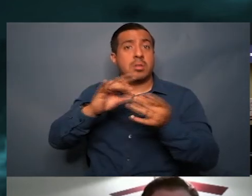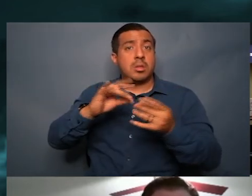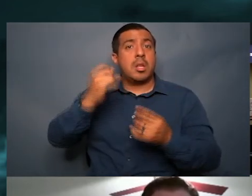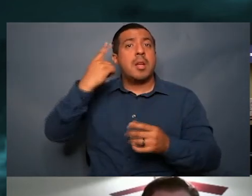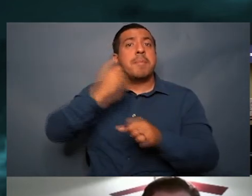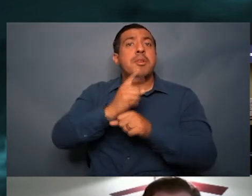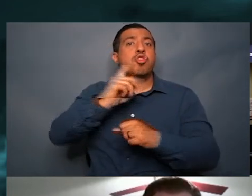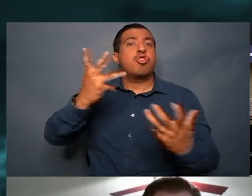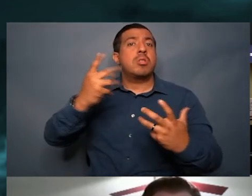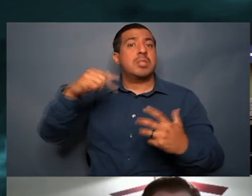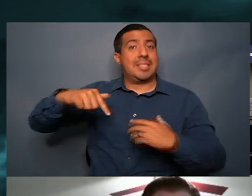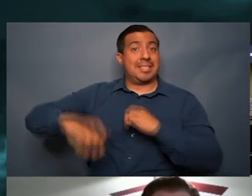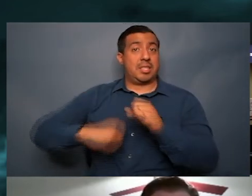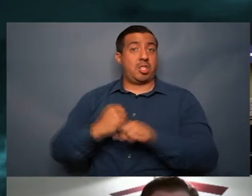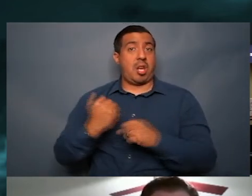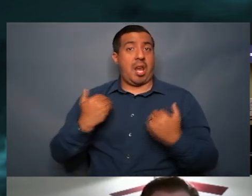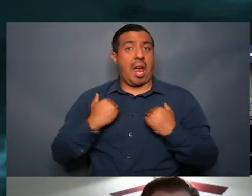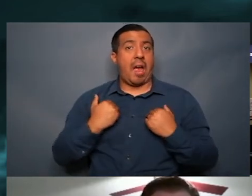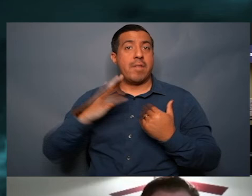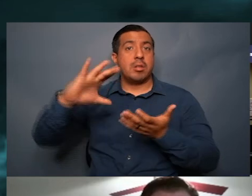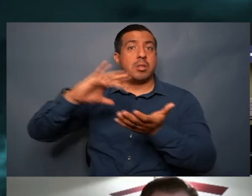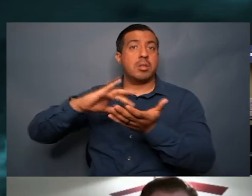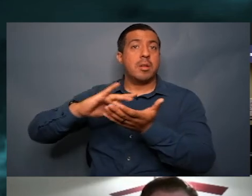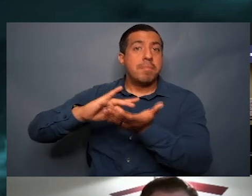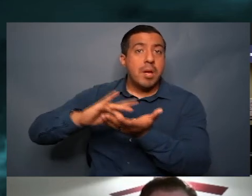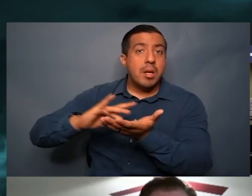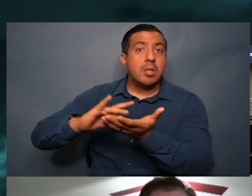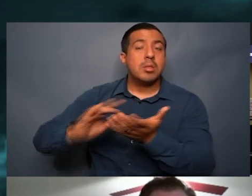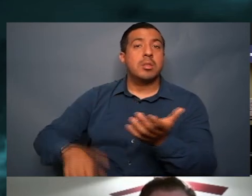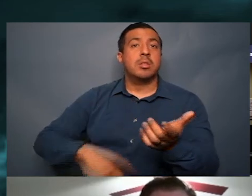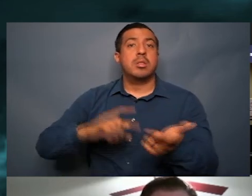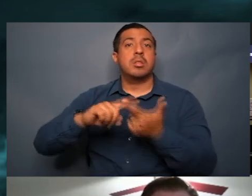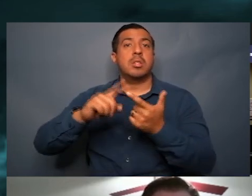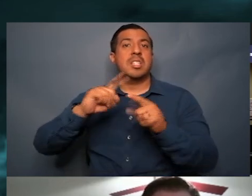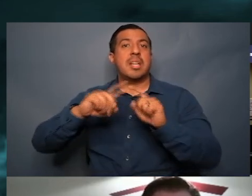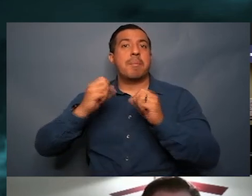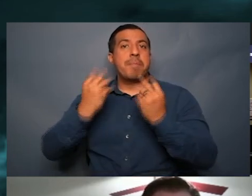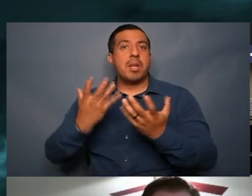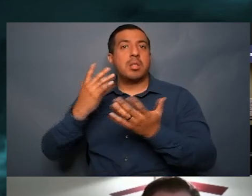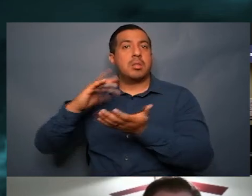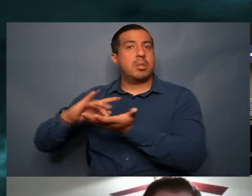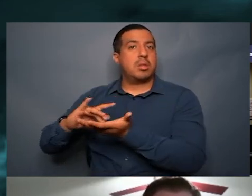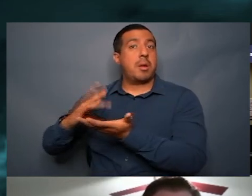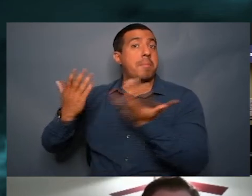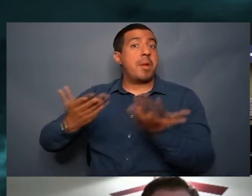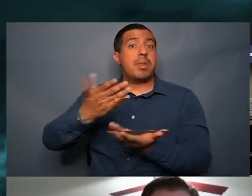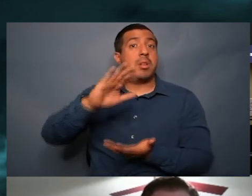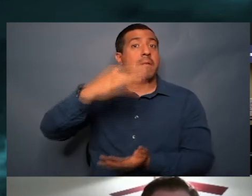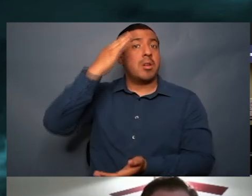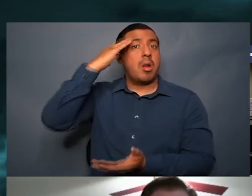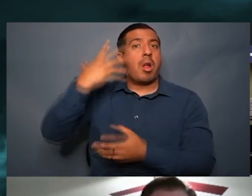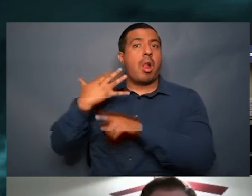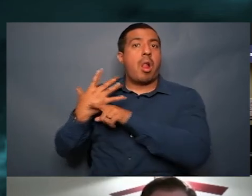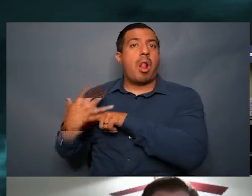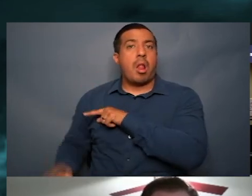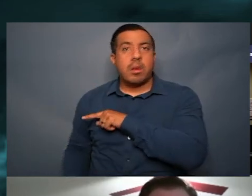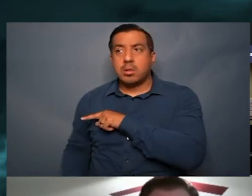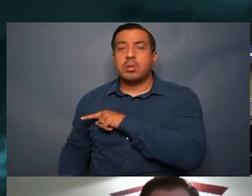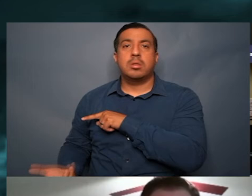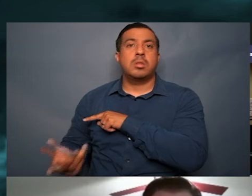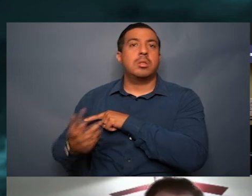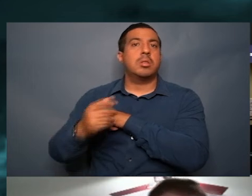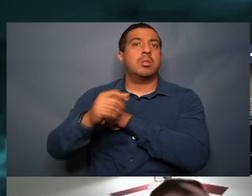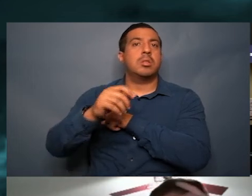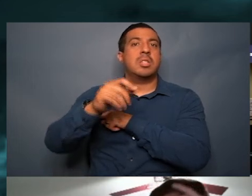have adequate prescription drugs supplies, because you may have, you don't want to run out in the